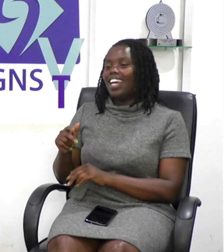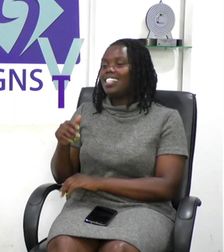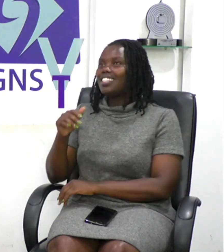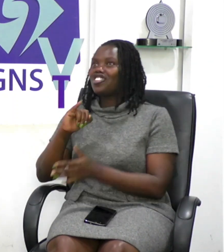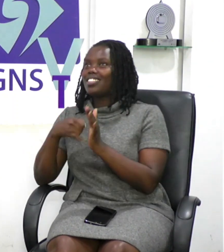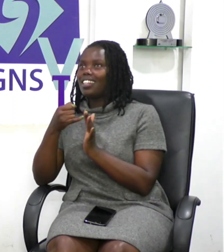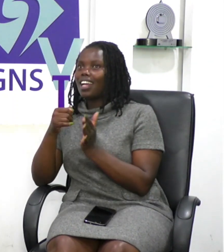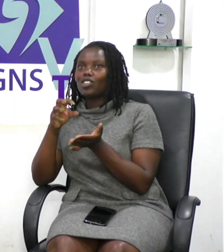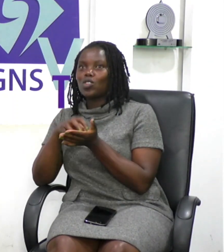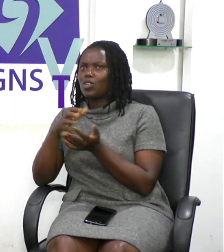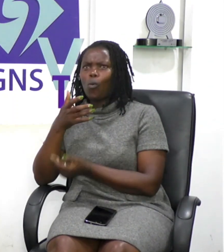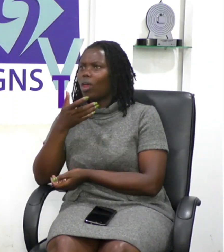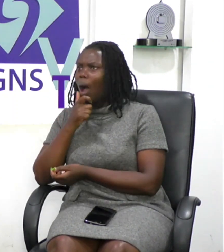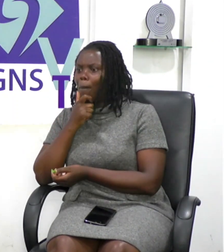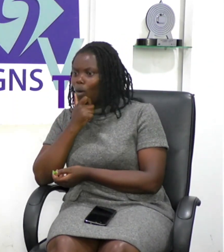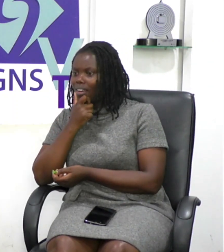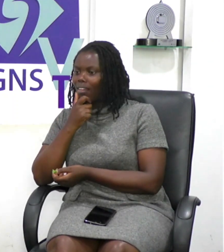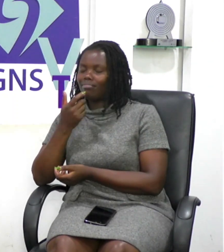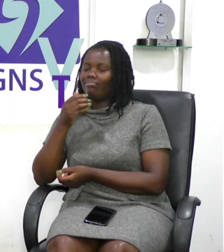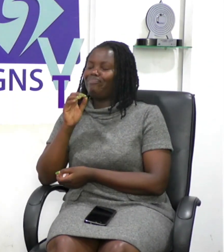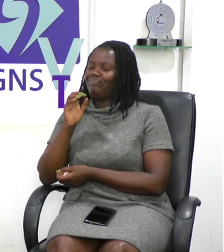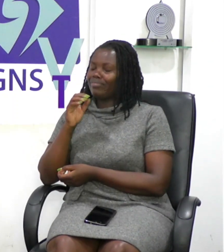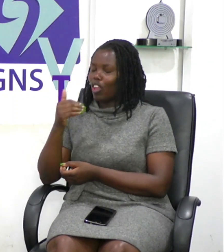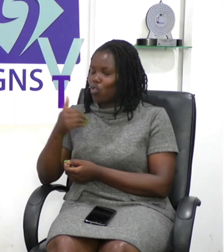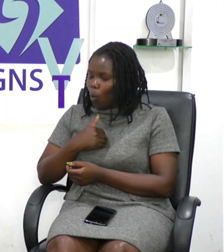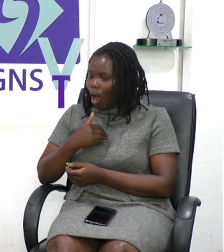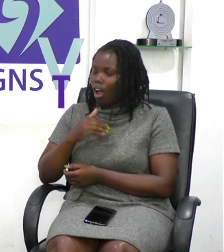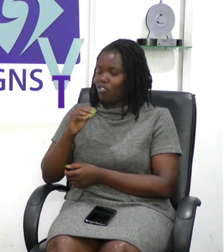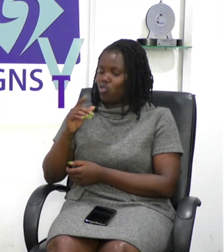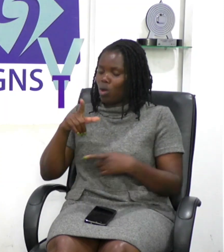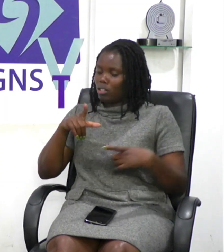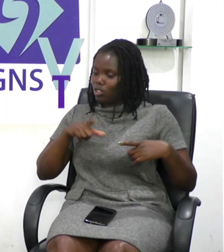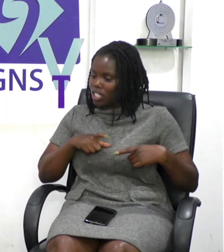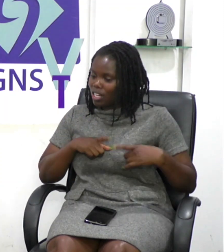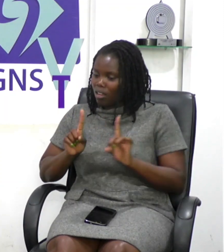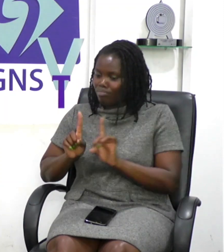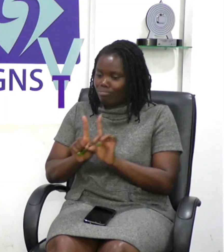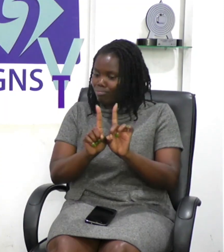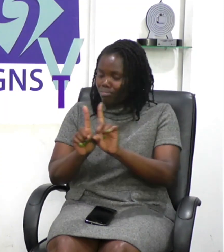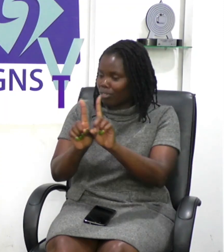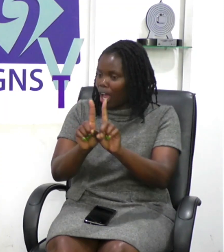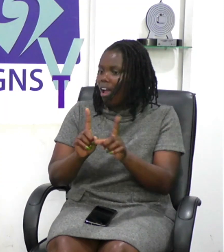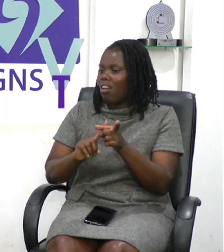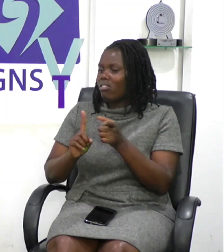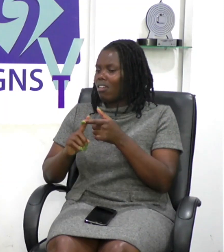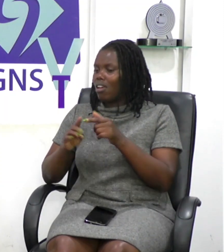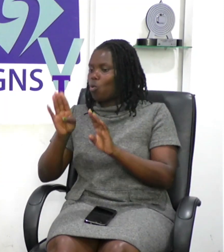Okay, it's just a situation where It's just a situation that I'm wondering. You have